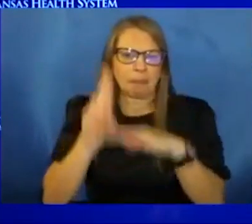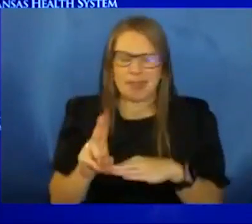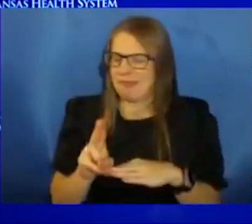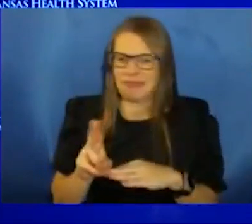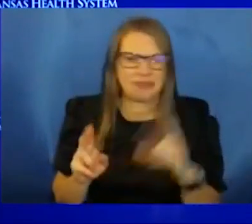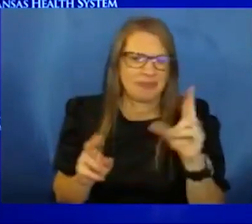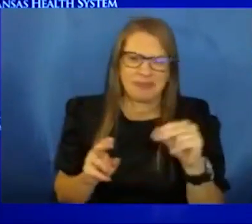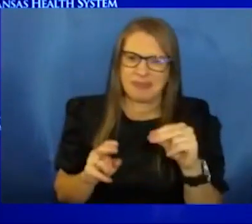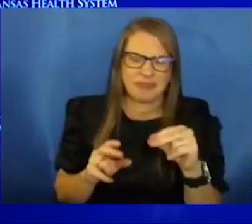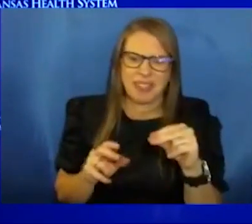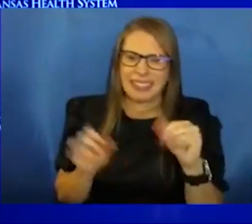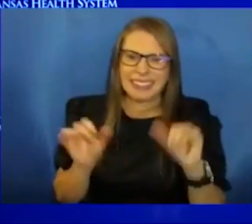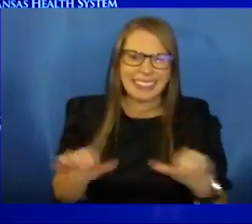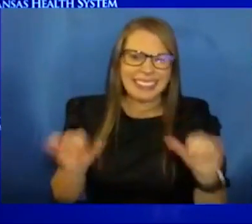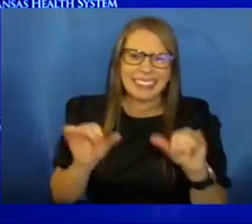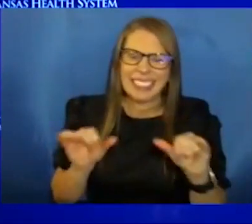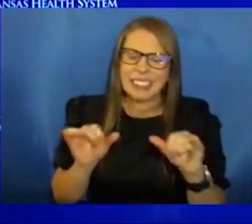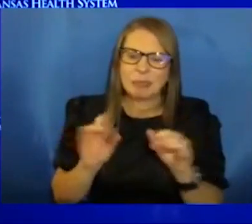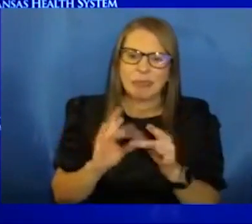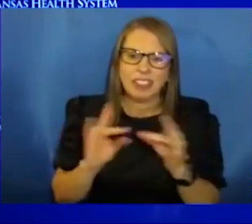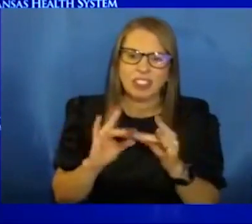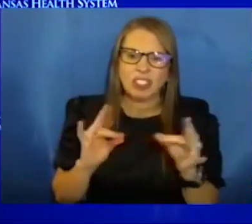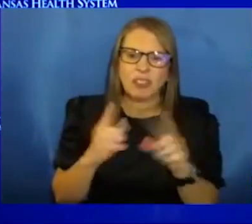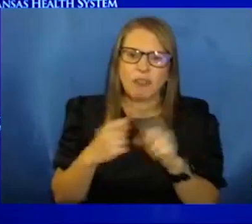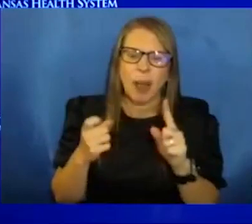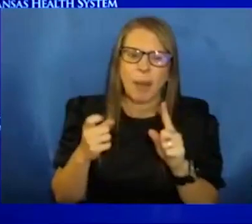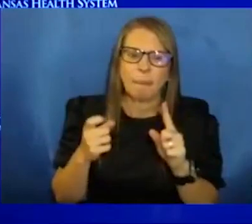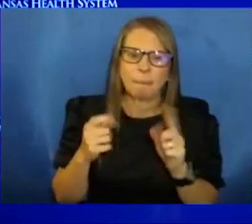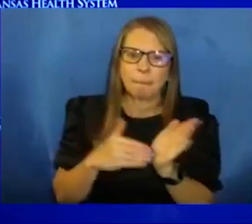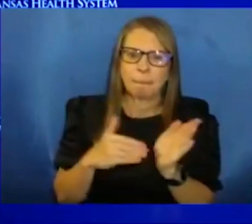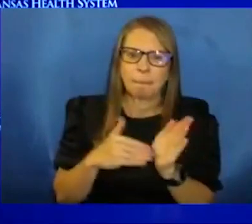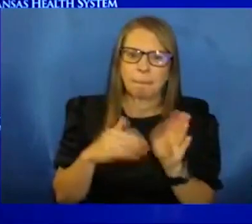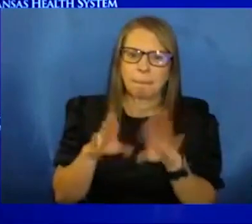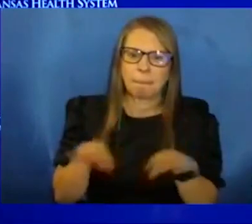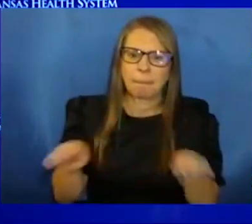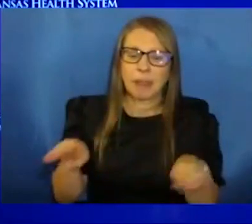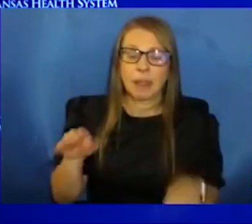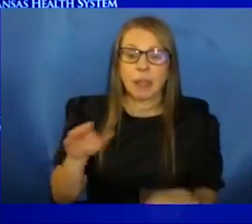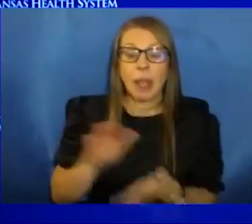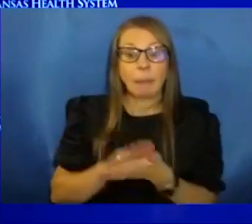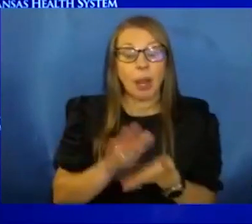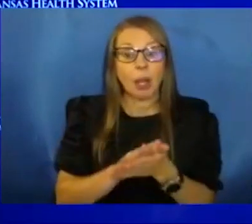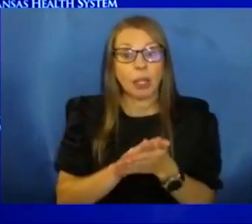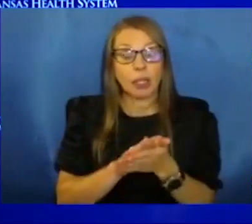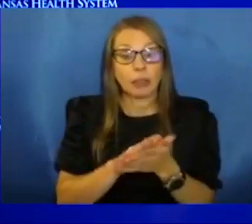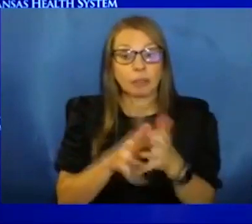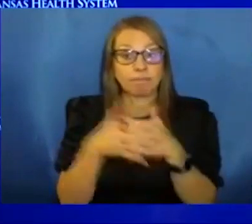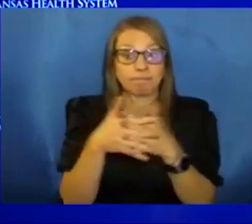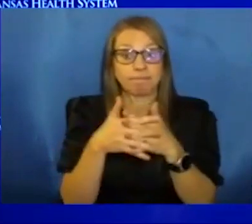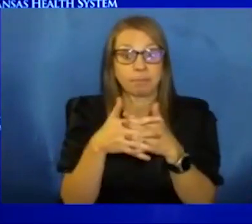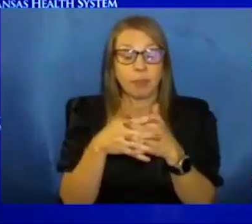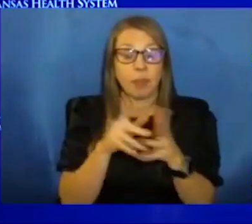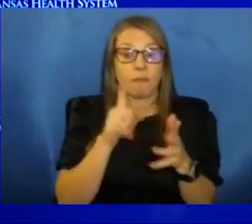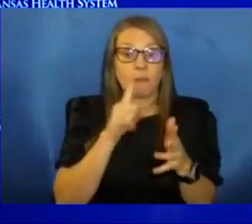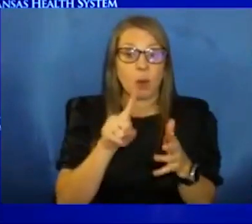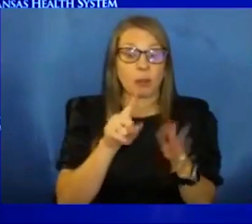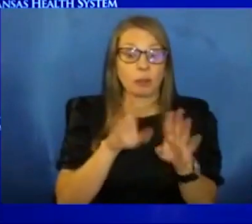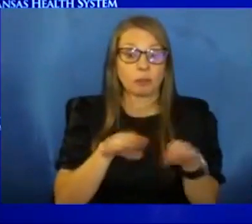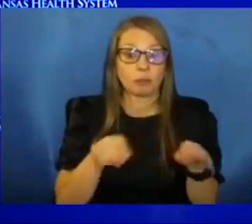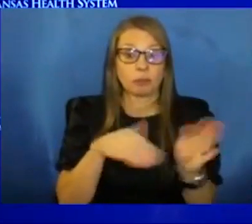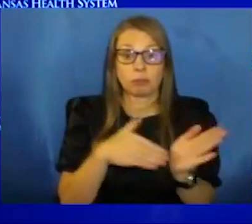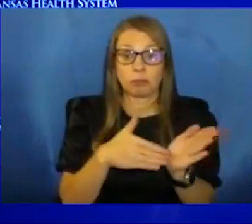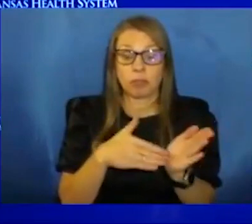I know you two can only speak from your own dad experience. Are your kids psychologically or emotionally damaged by wearing masks? That's